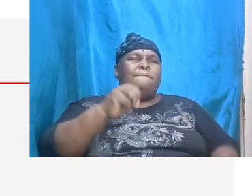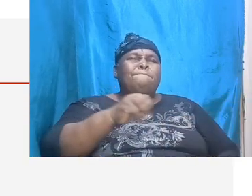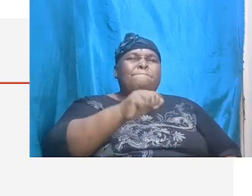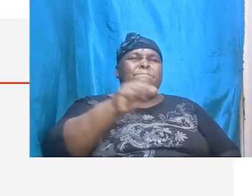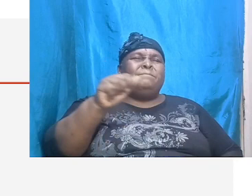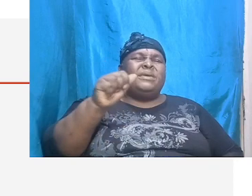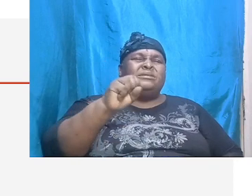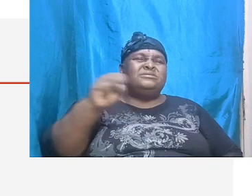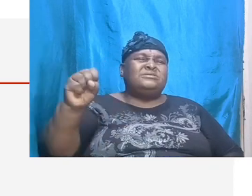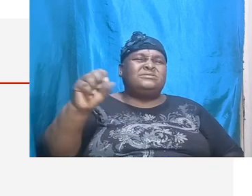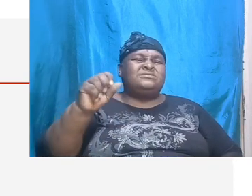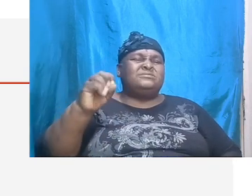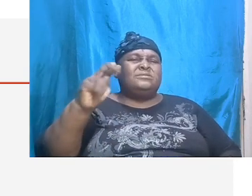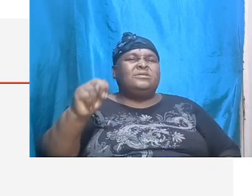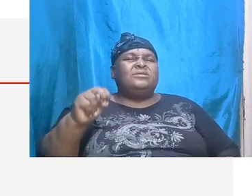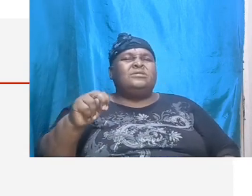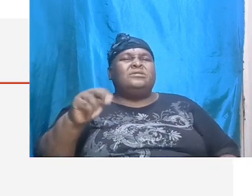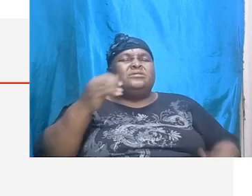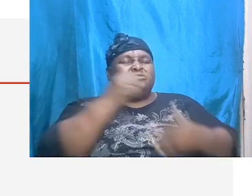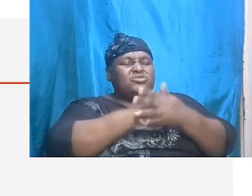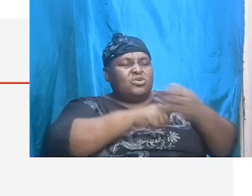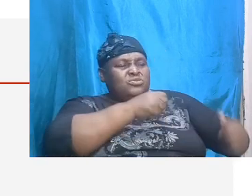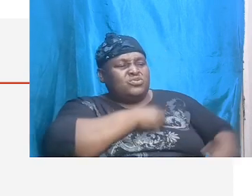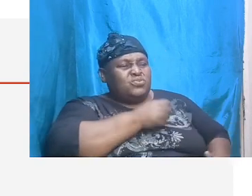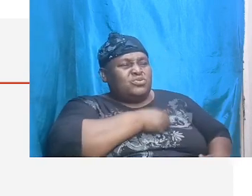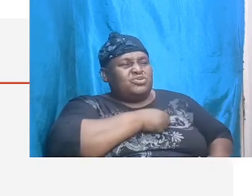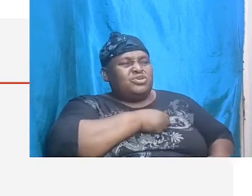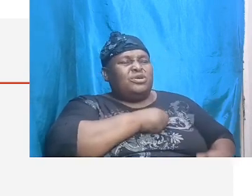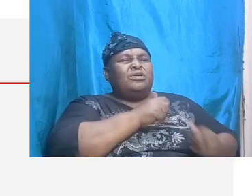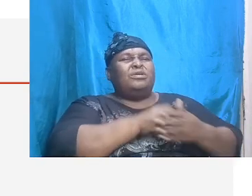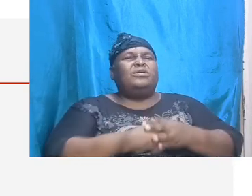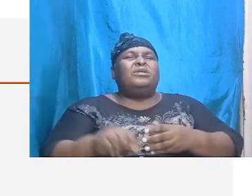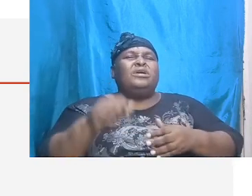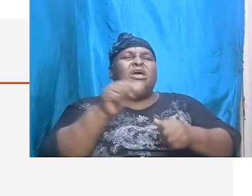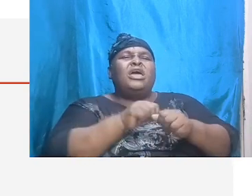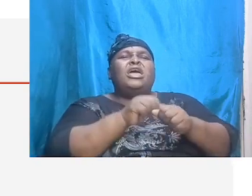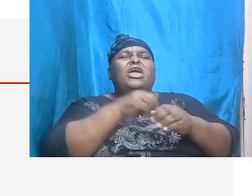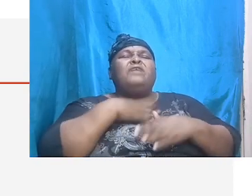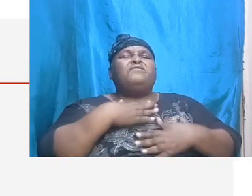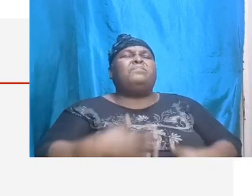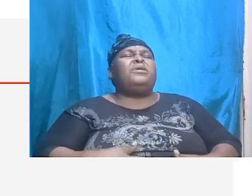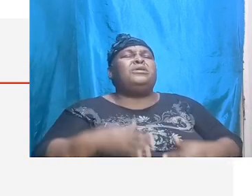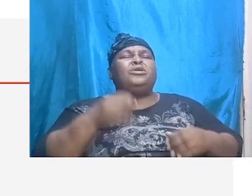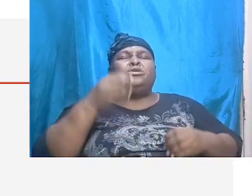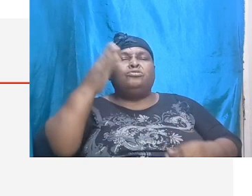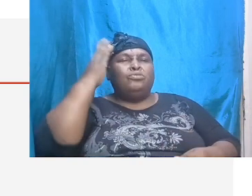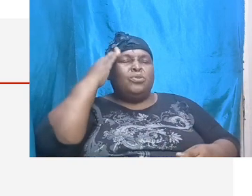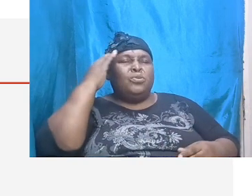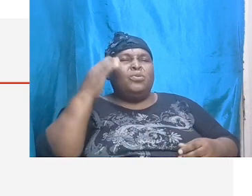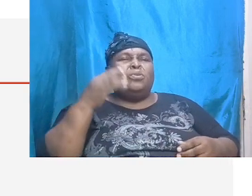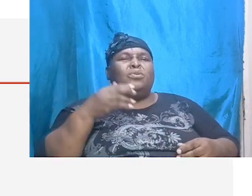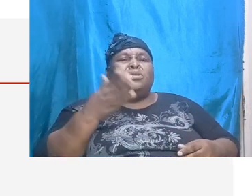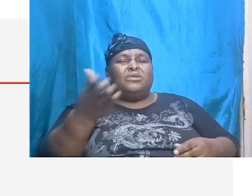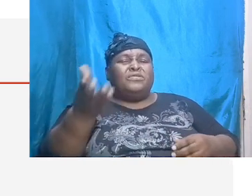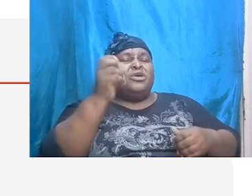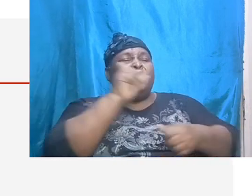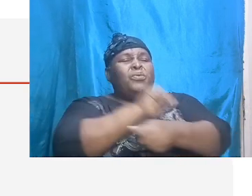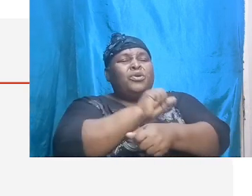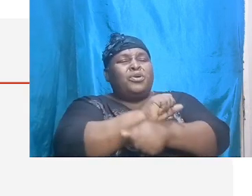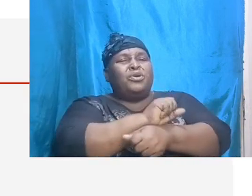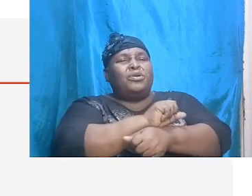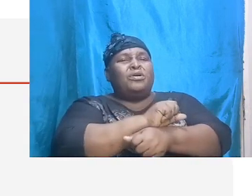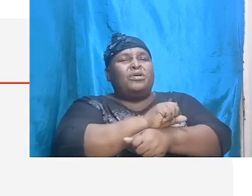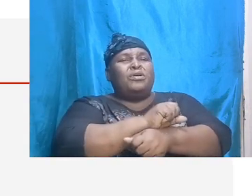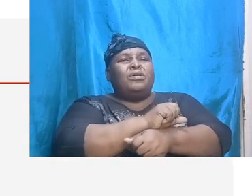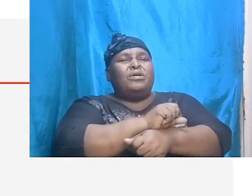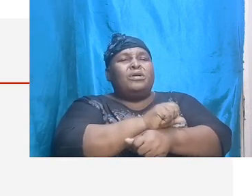were soldiers and some were set to watch. But everybody knew their task. Some of them probably even brought water, amen, to people. But every